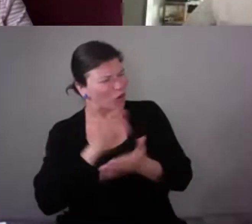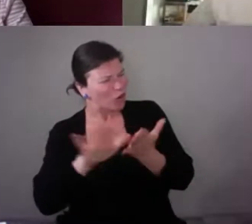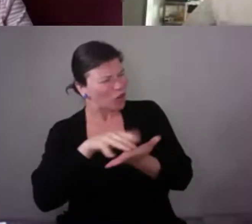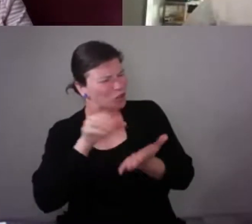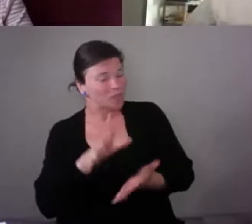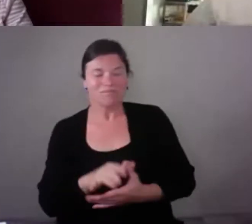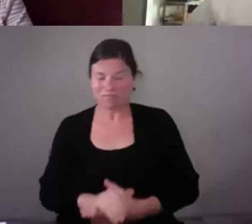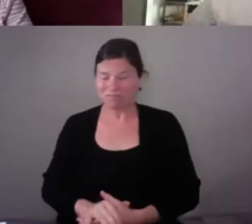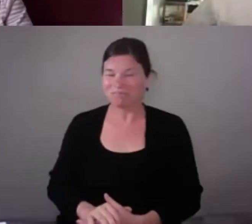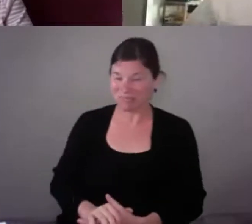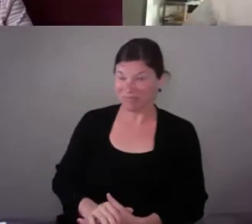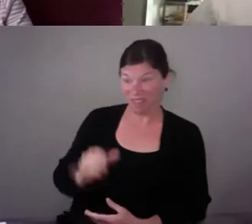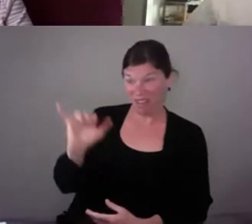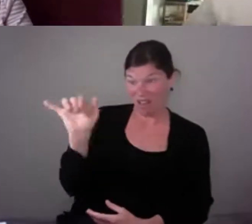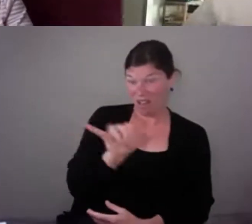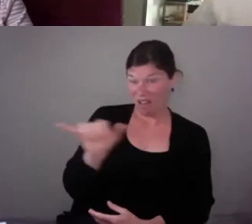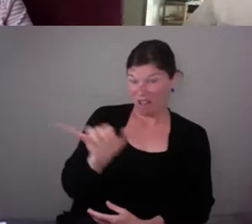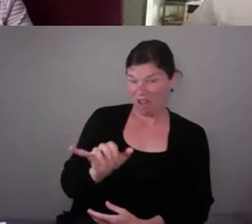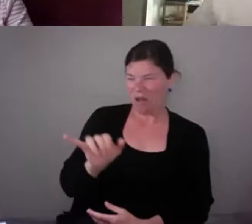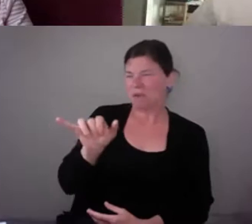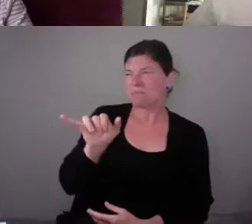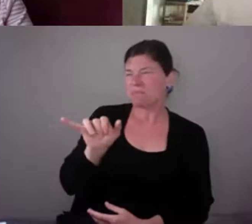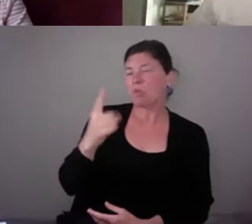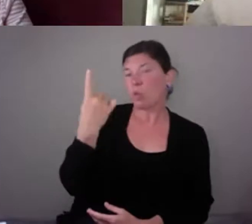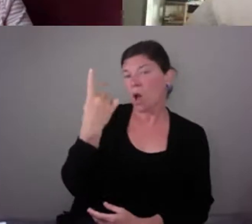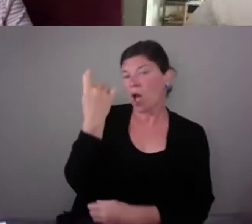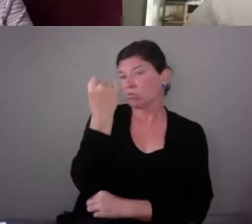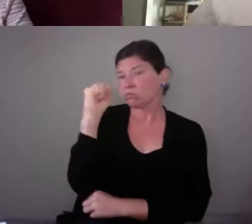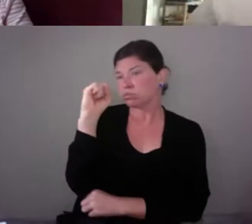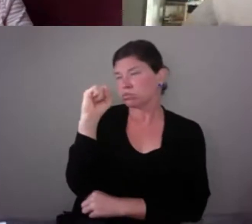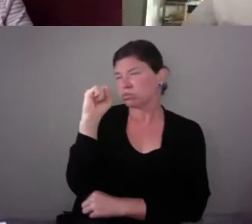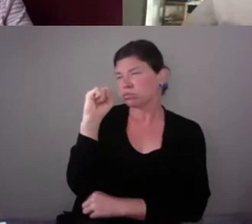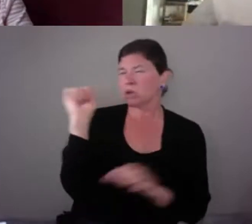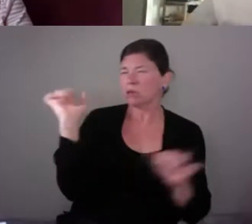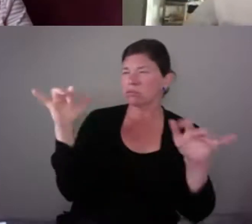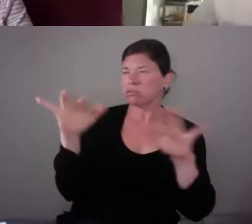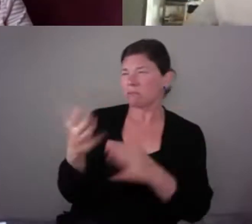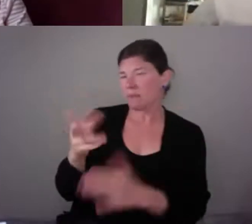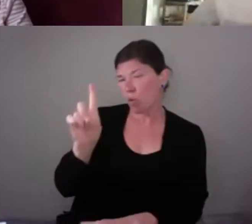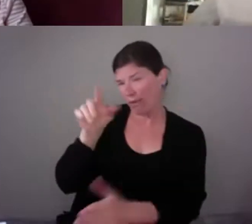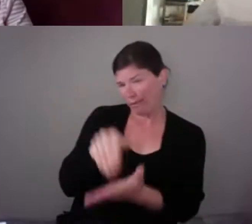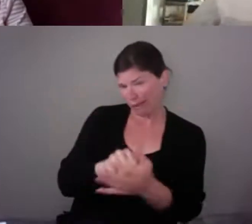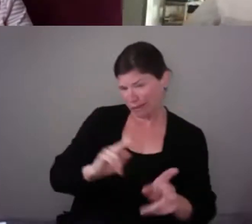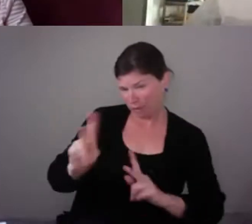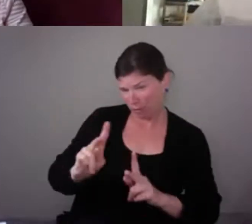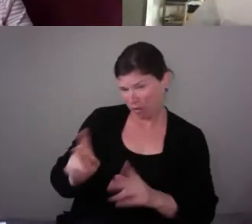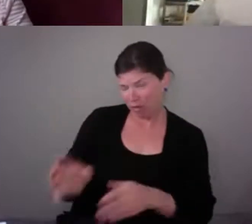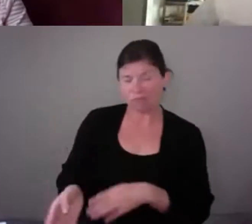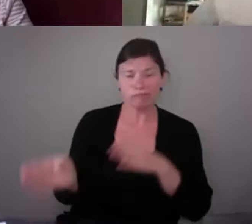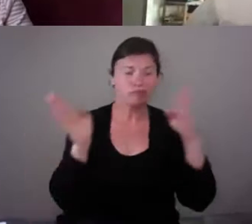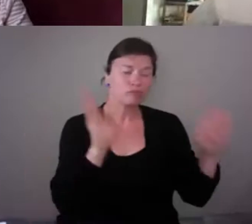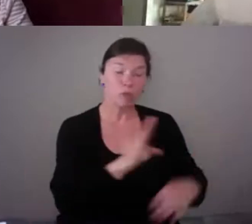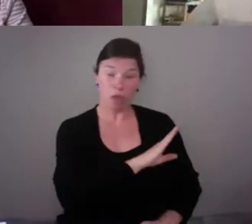like 1,000 people at a protest, and I had 1,000 people at a board of